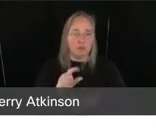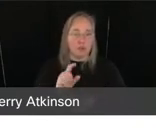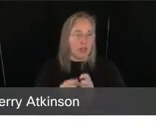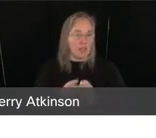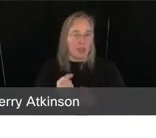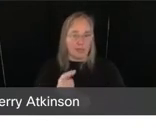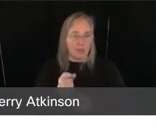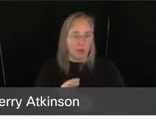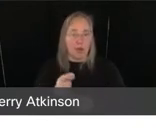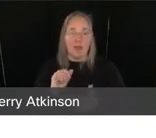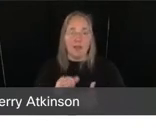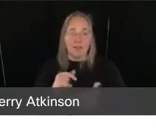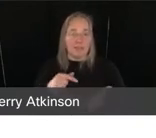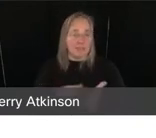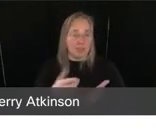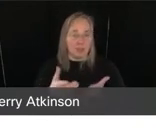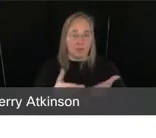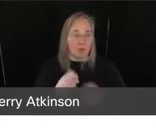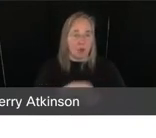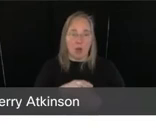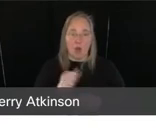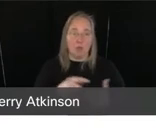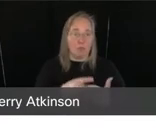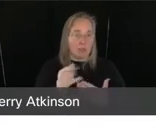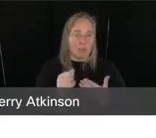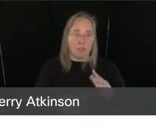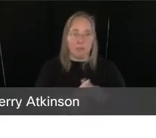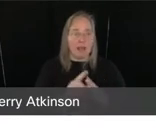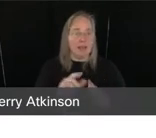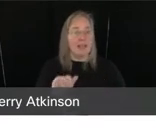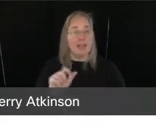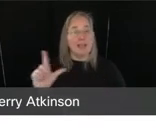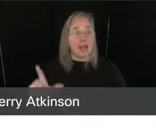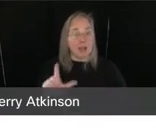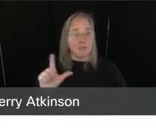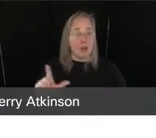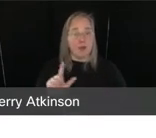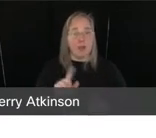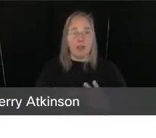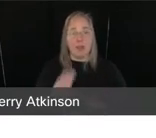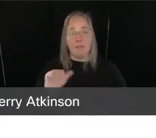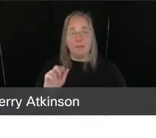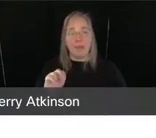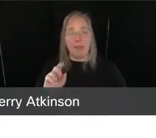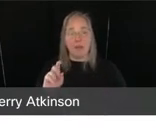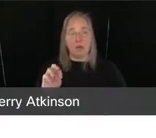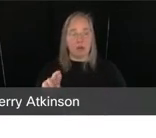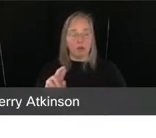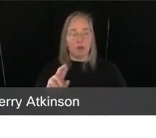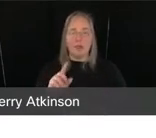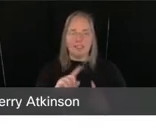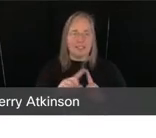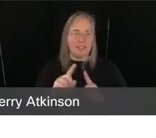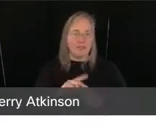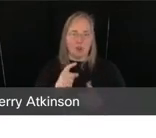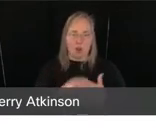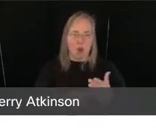start to come into play, like the library, like Banneker. So there are various costs and revenues that feed into